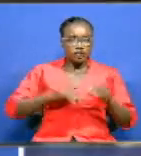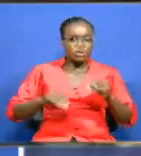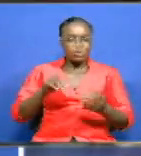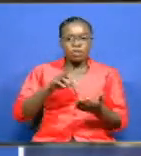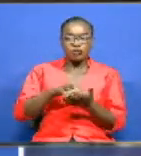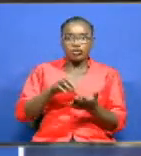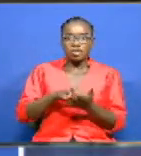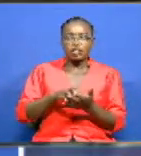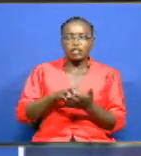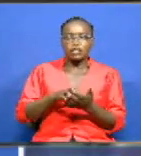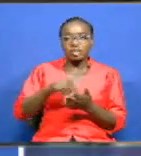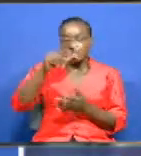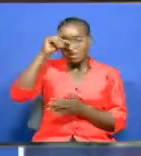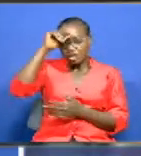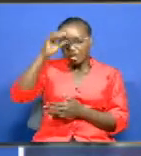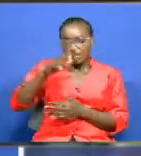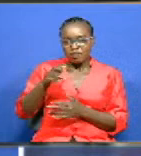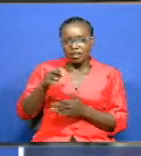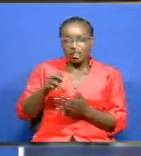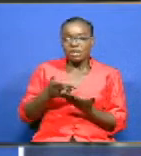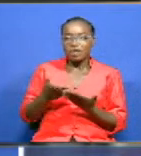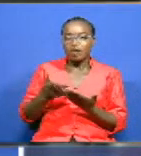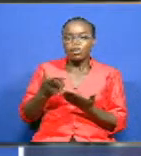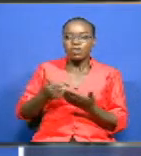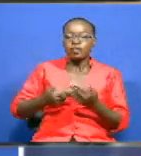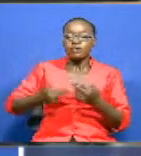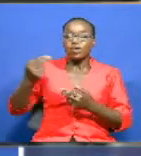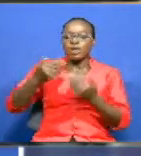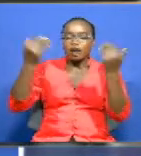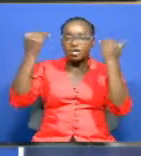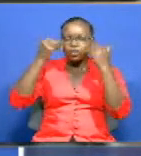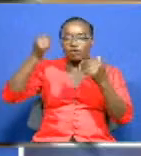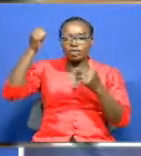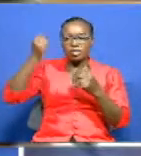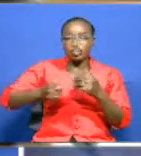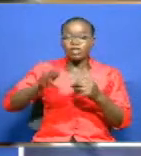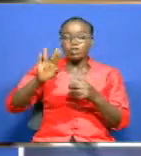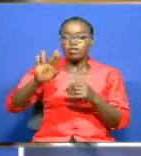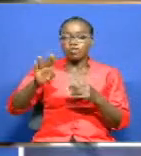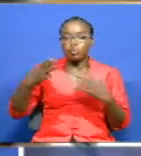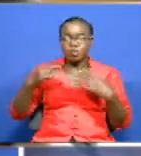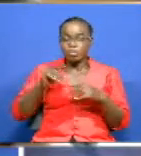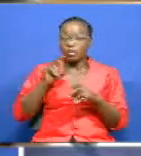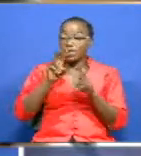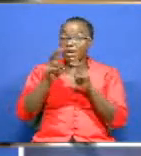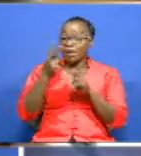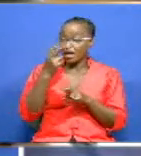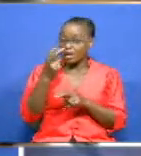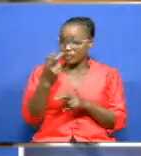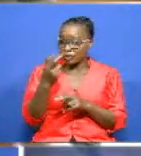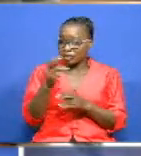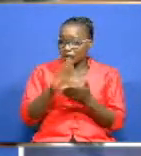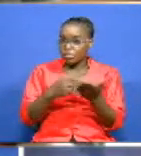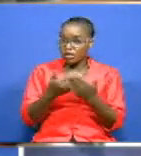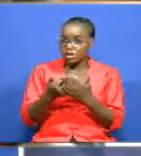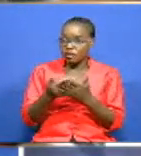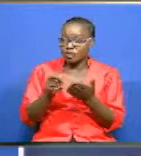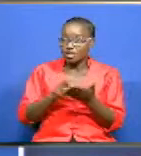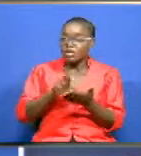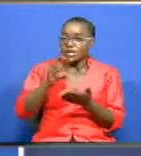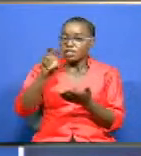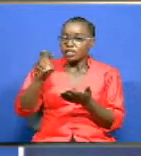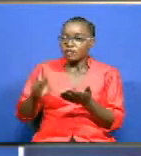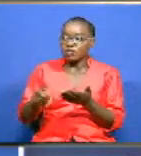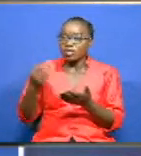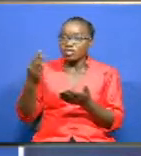Tharaka-Nithi Governor Muthomi Njuki has been referred to a High Court judge after four of the accused persons and the governor made an application seeking to transfer the